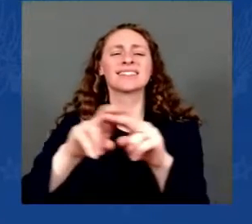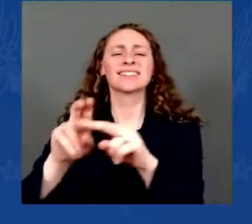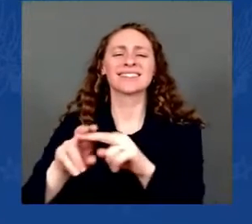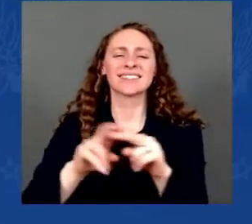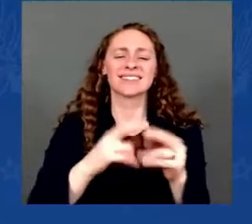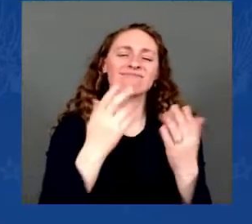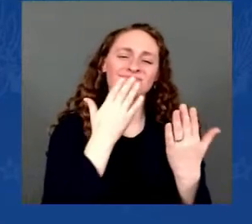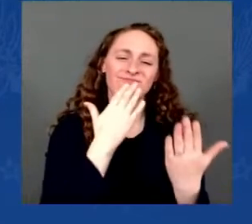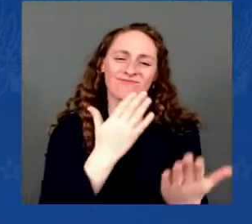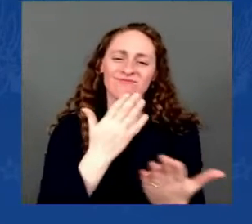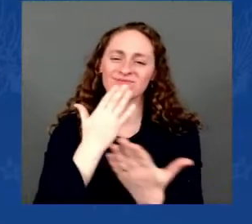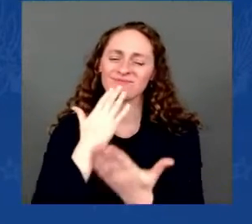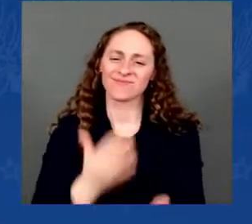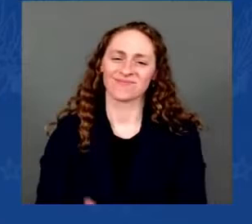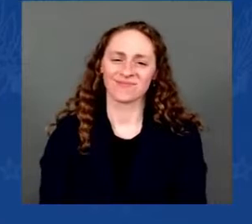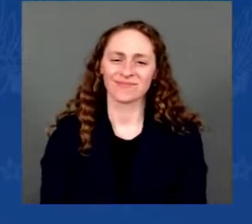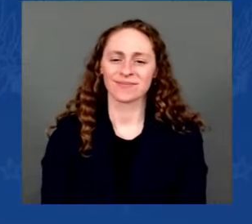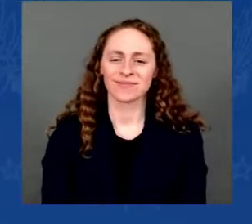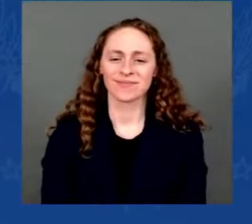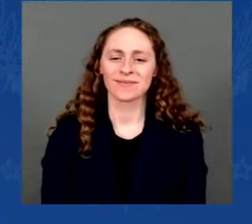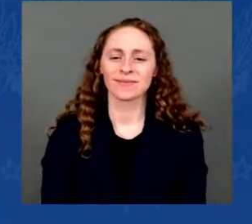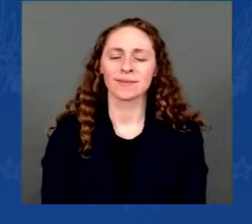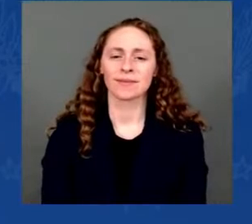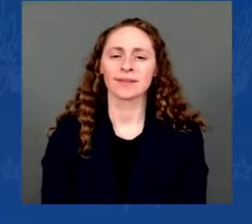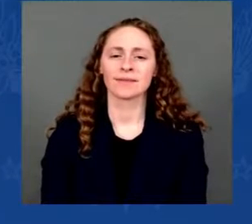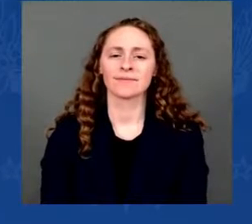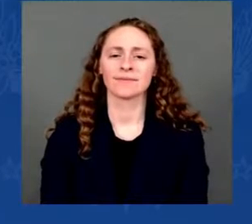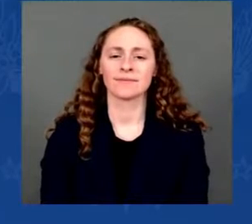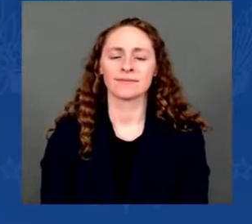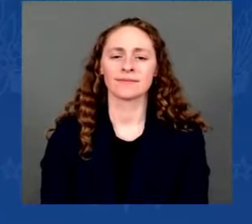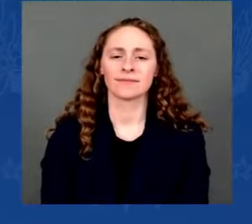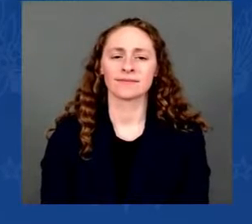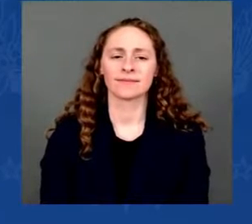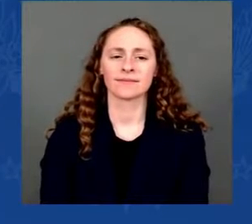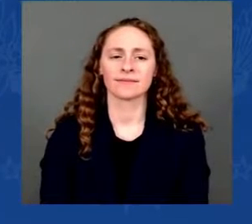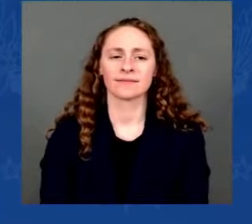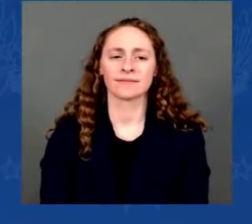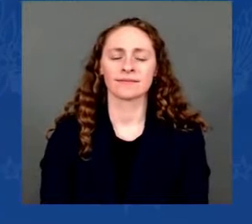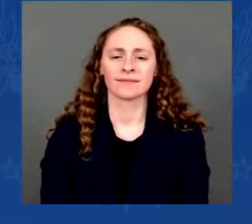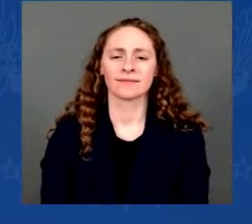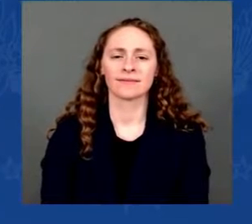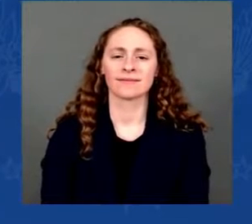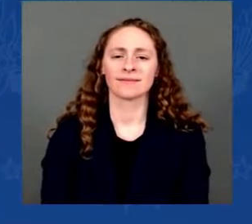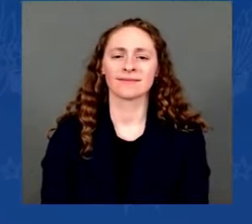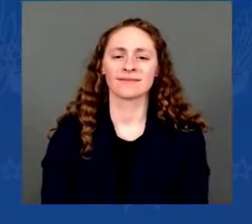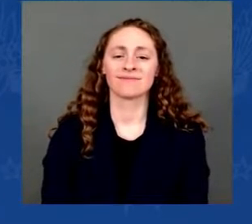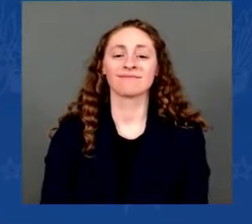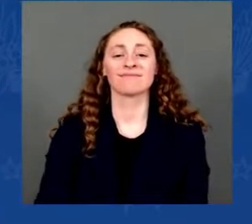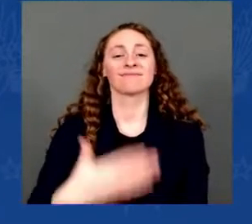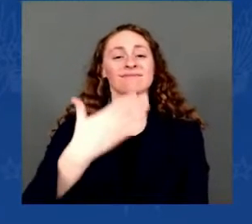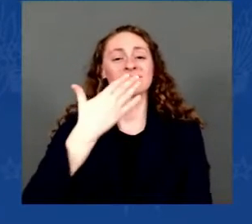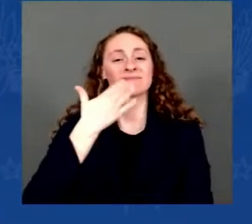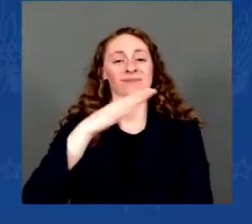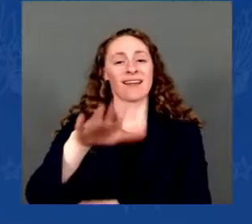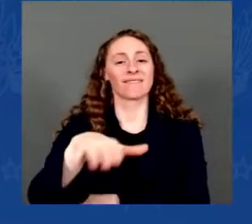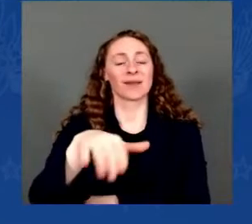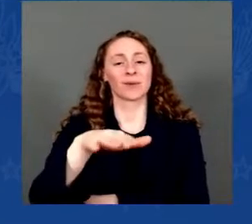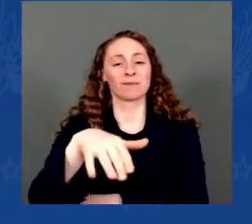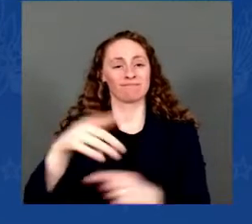Good afternoon, and welcome to the East Room of the White House, decorated for the holiday season,